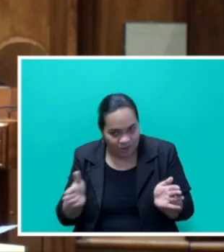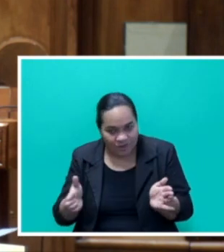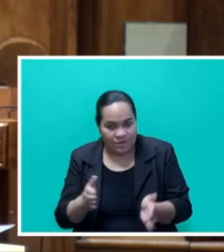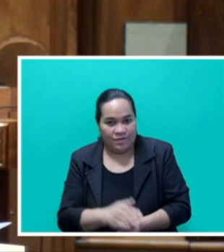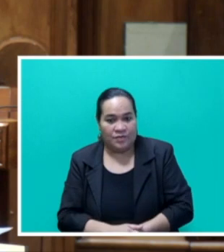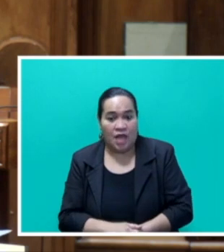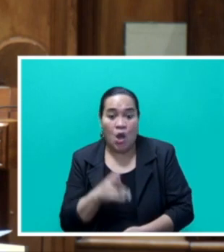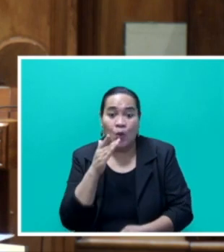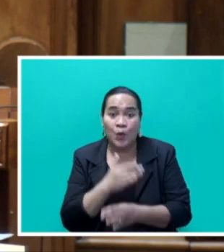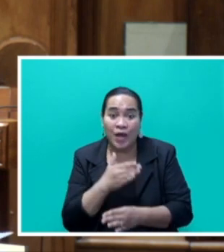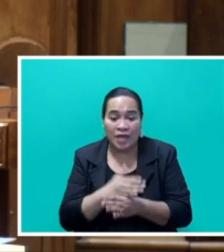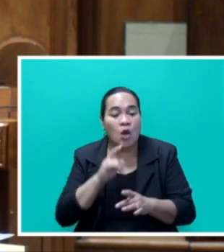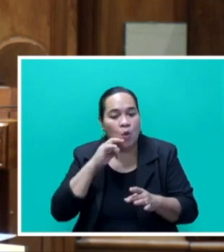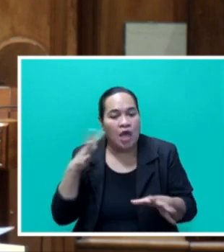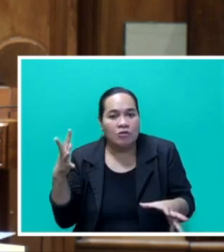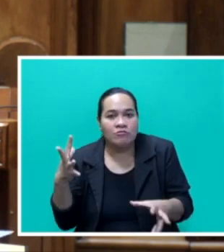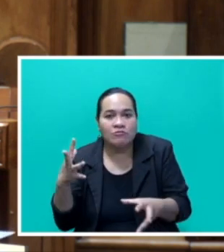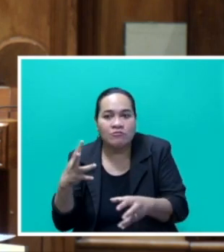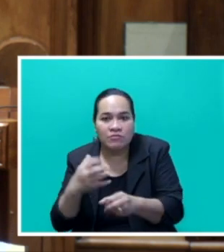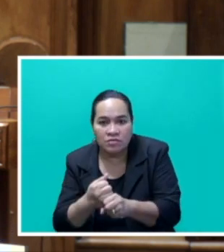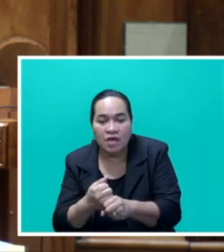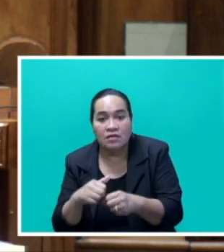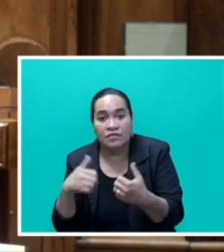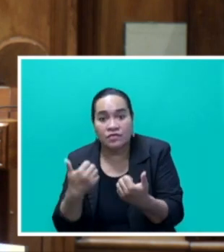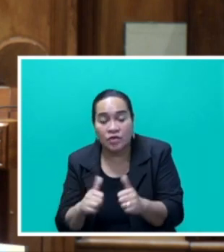work, Mr. Speaker, will conclude in